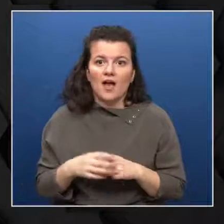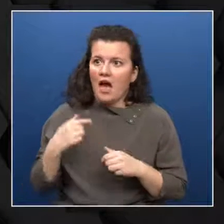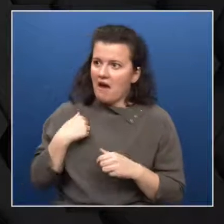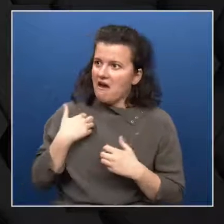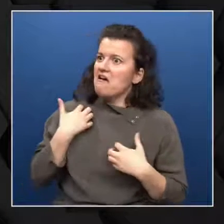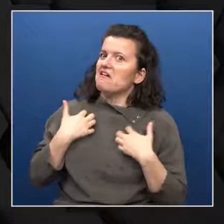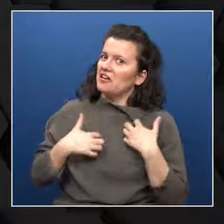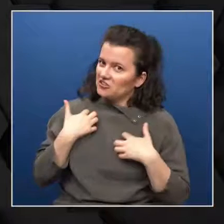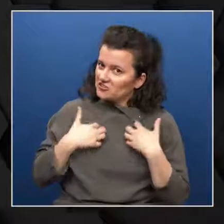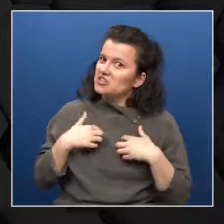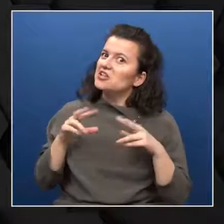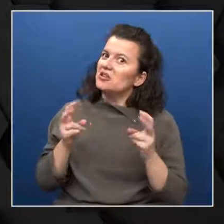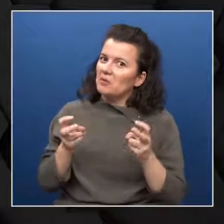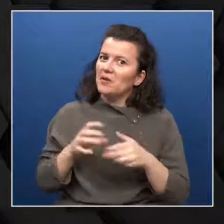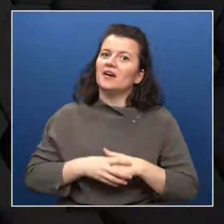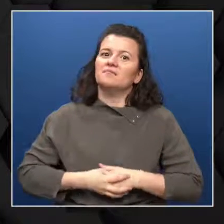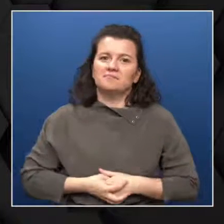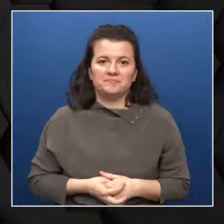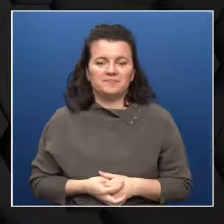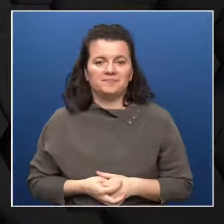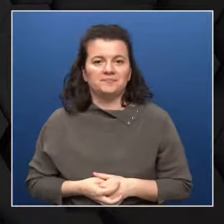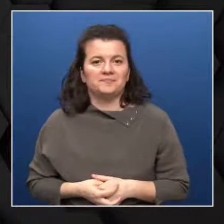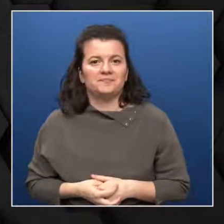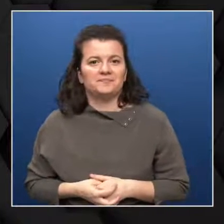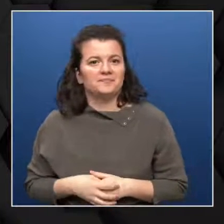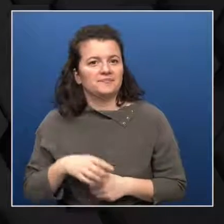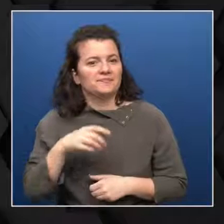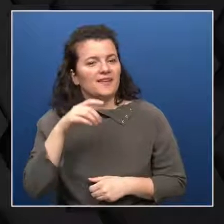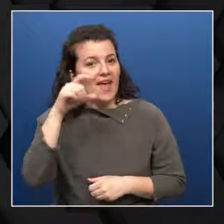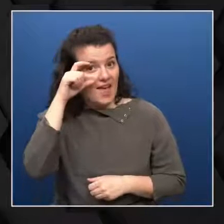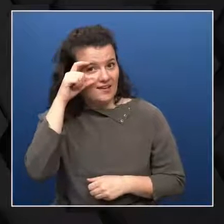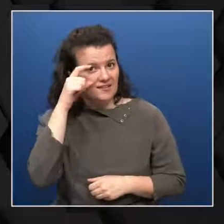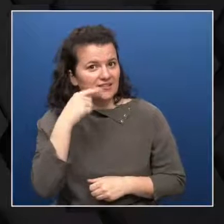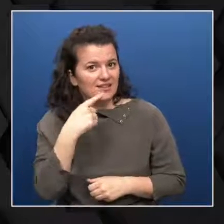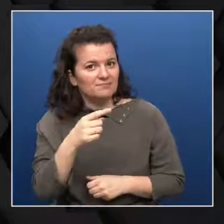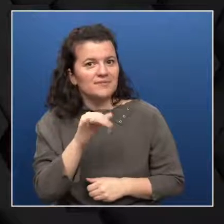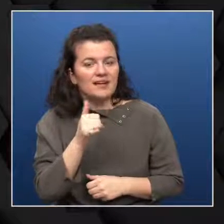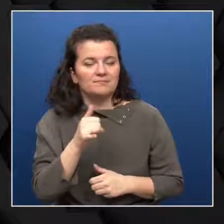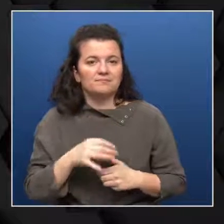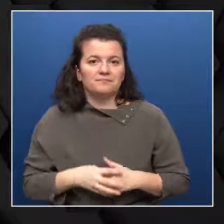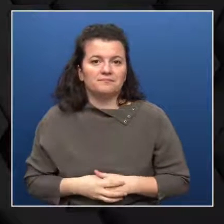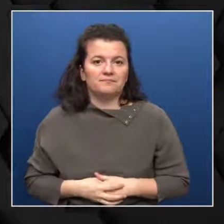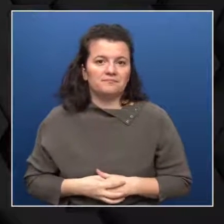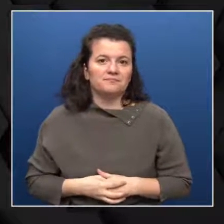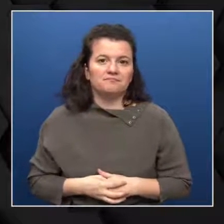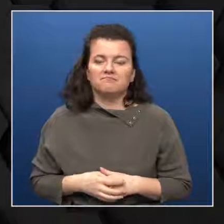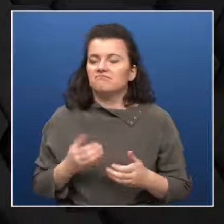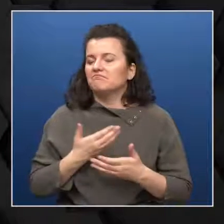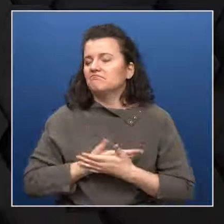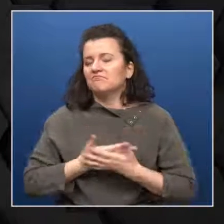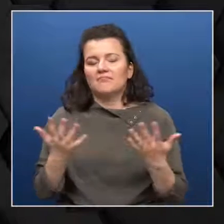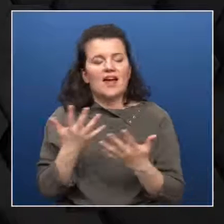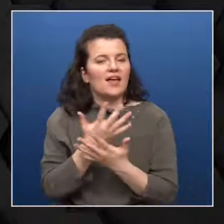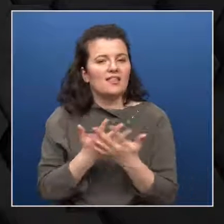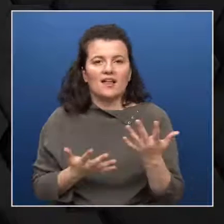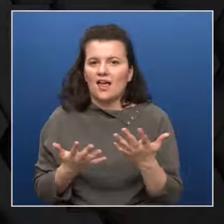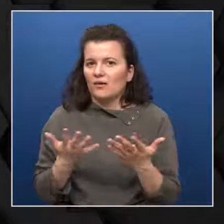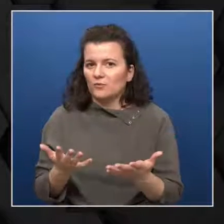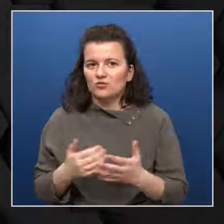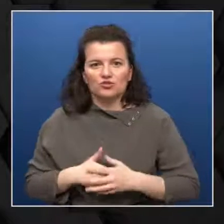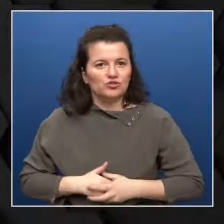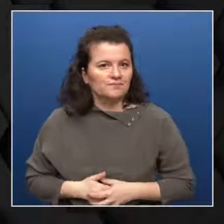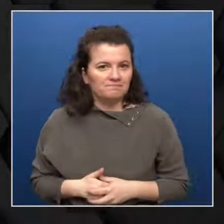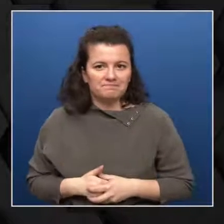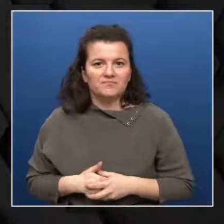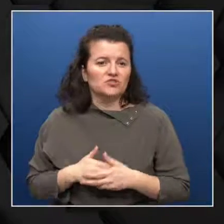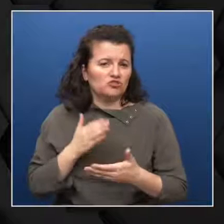interesting topic. Yeah. So it is like any language. Mm-hmm. For some languages there